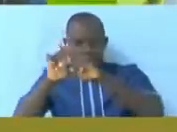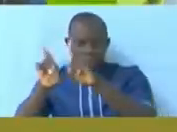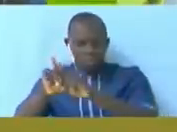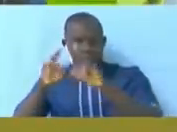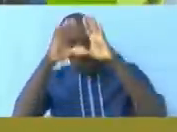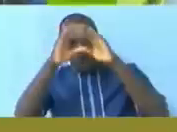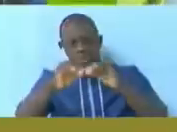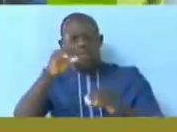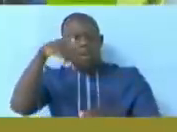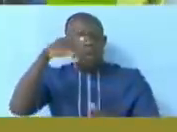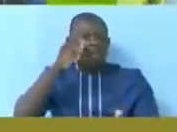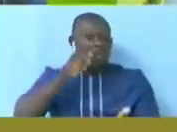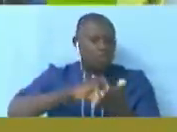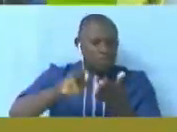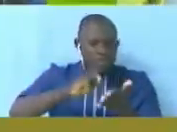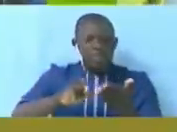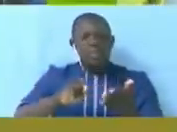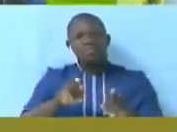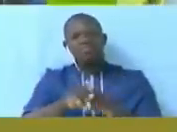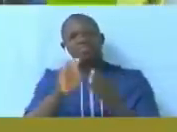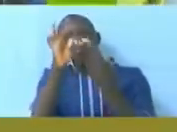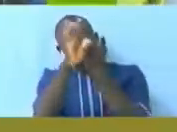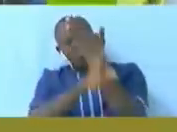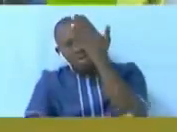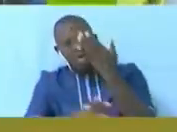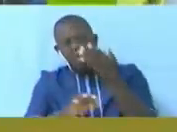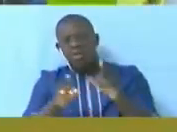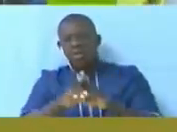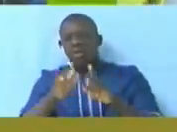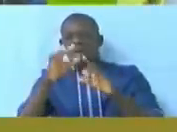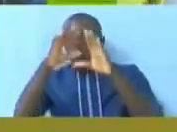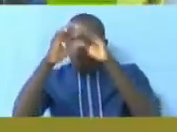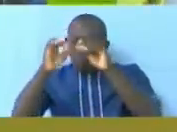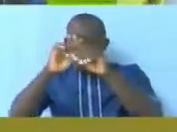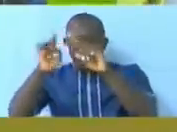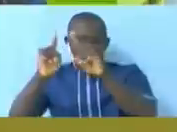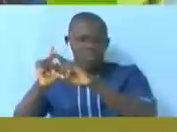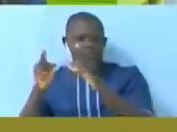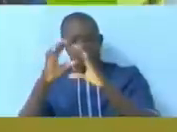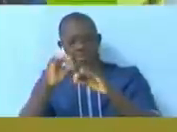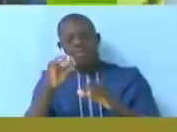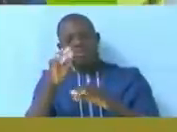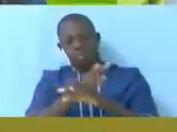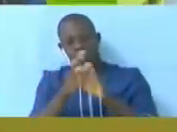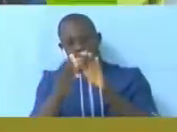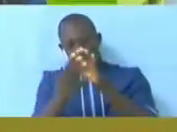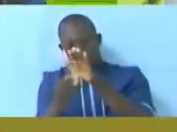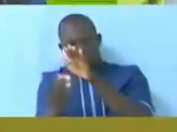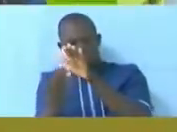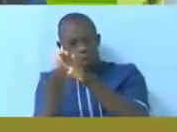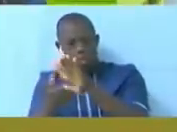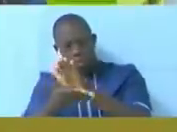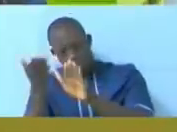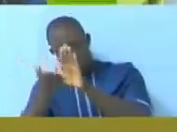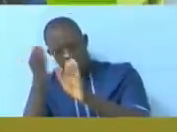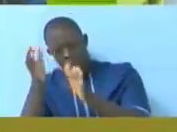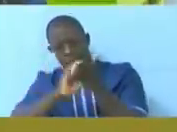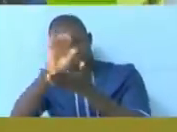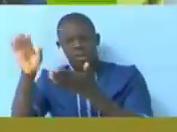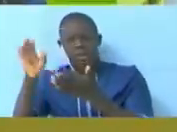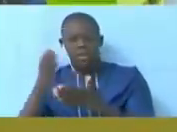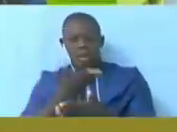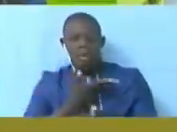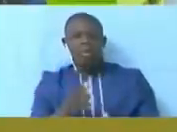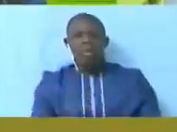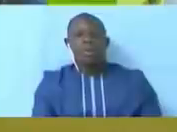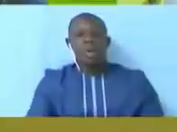secretaries, all the ministers, all the foreign missions. And Narnadoku Bundal Besafe, permanent secretary, minister. And I